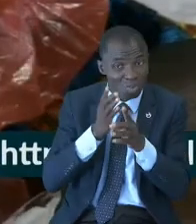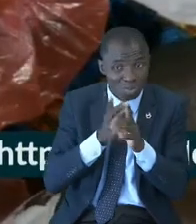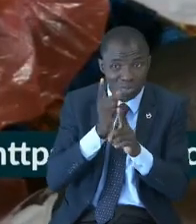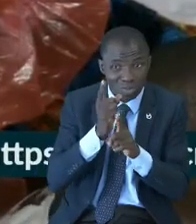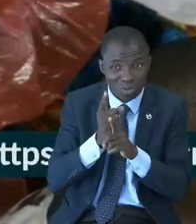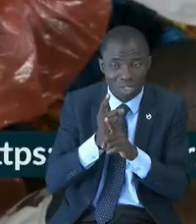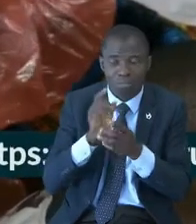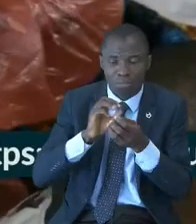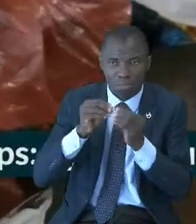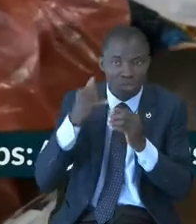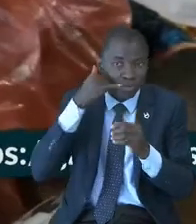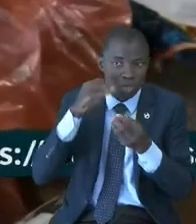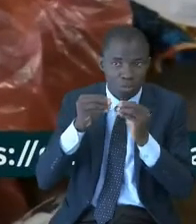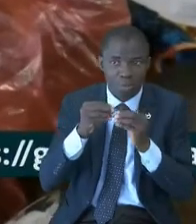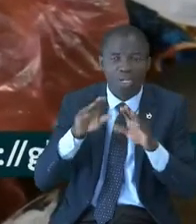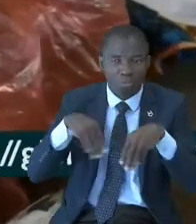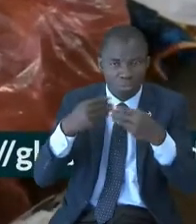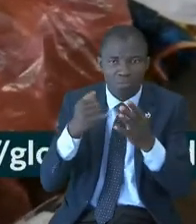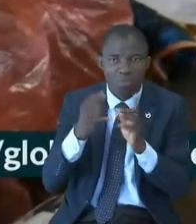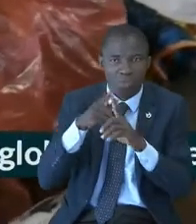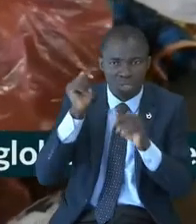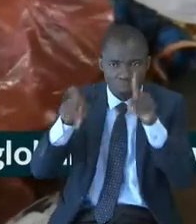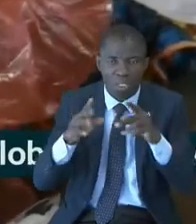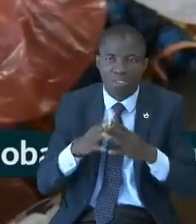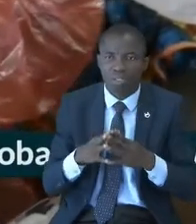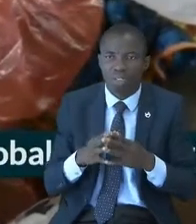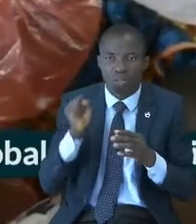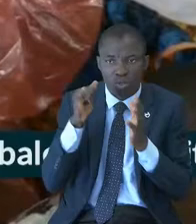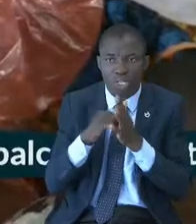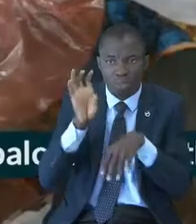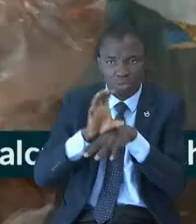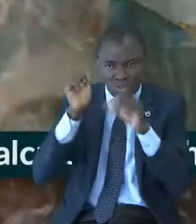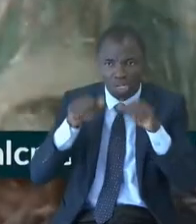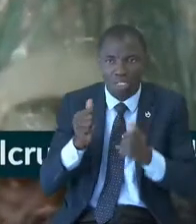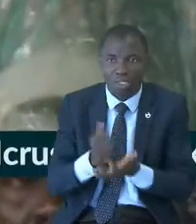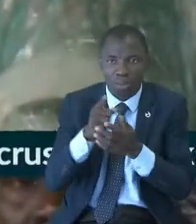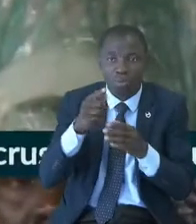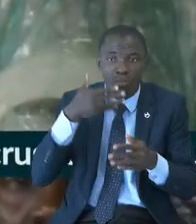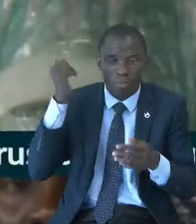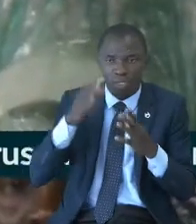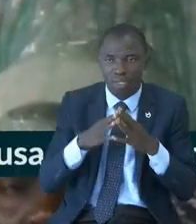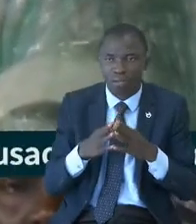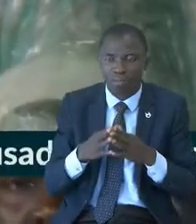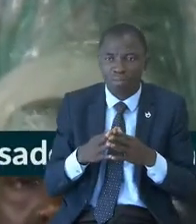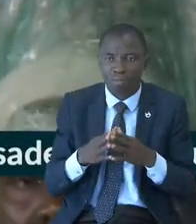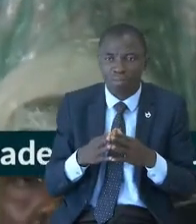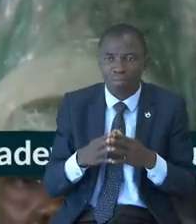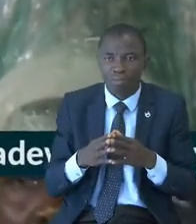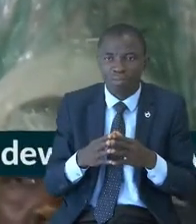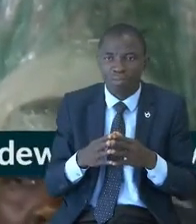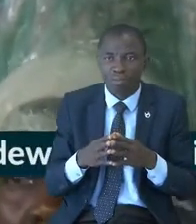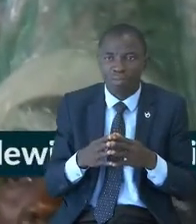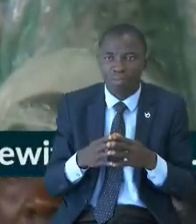very clearly. If the WhatsApp number is available, you should write the WhatsApp number or the telephone number